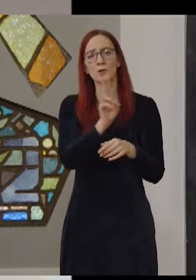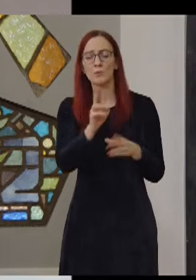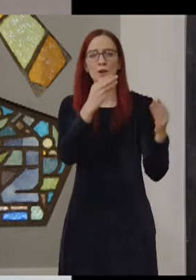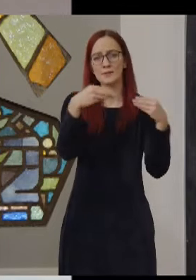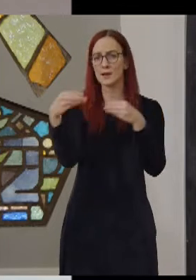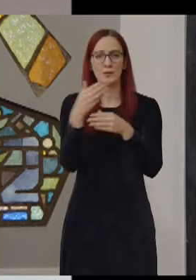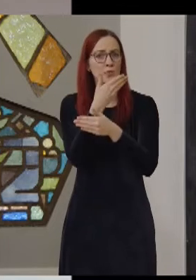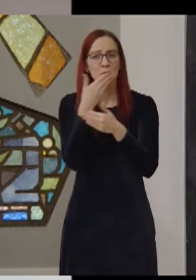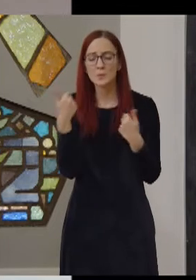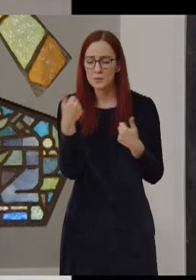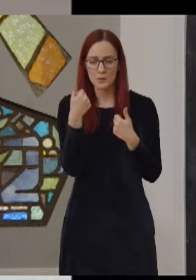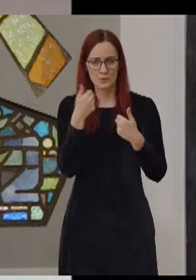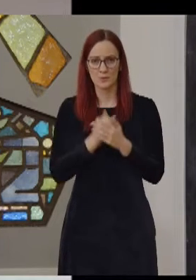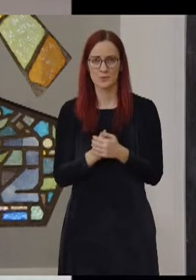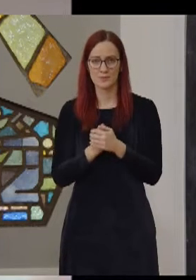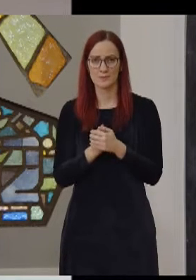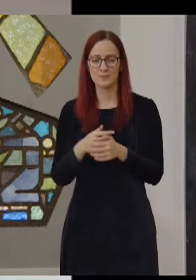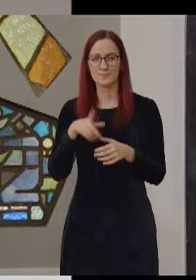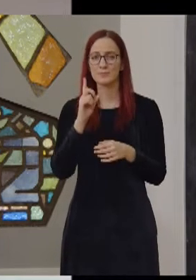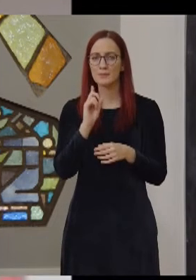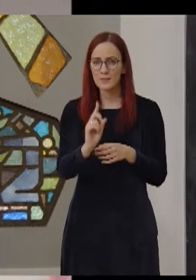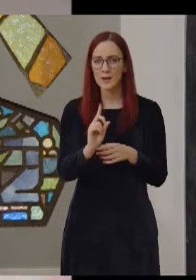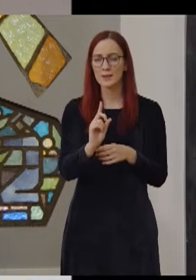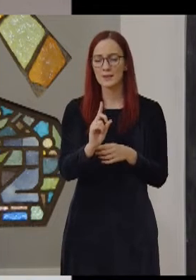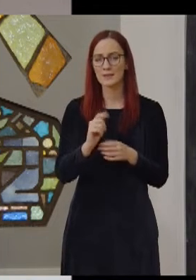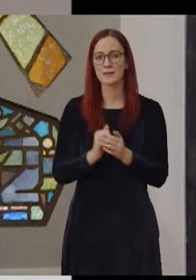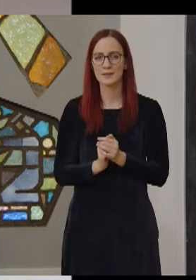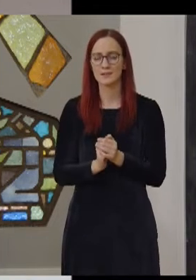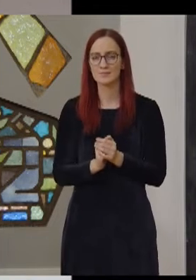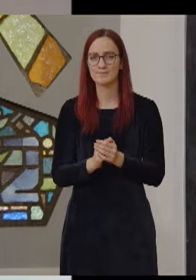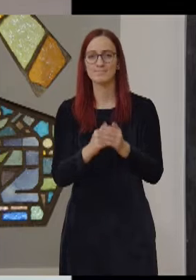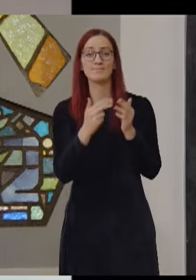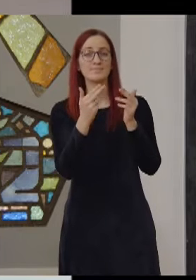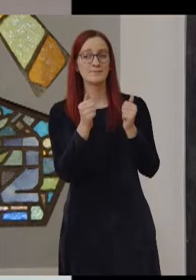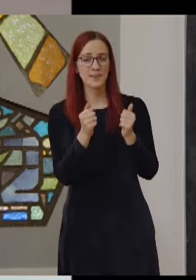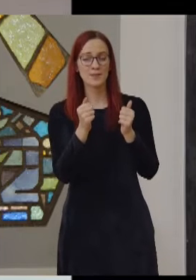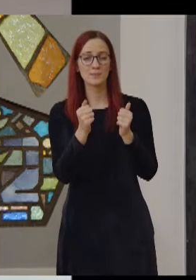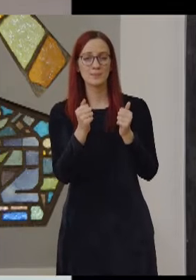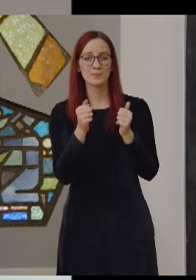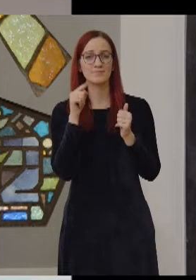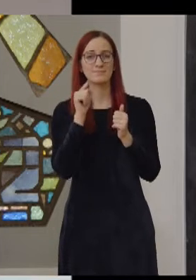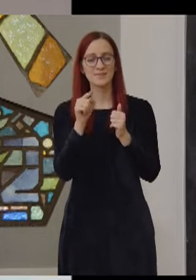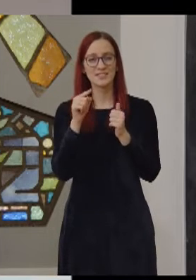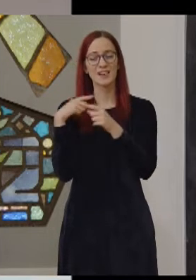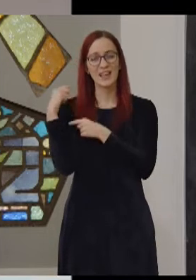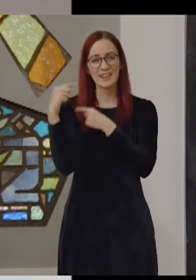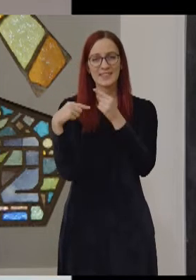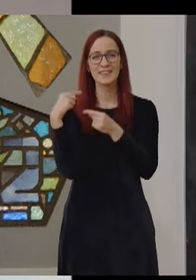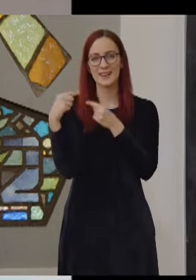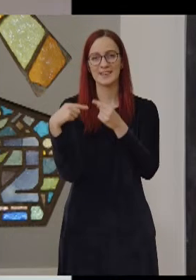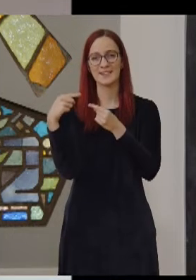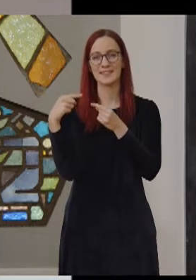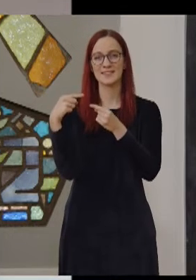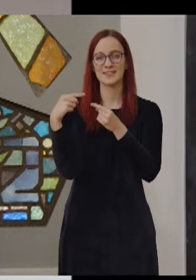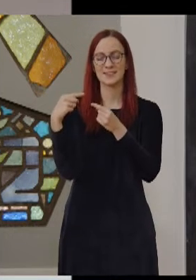for transgender people. This is not included in the Istanbul Convention. But on the other